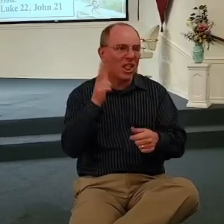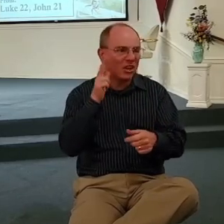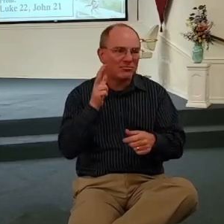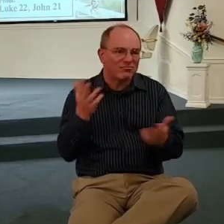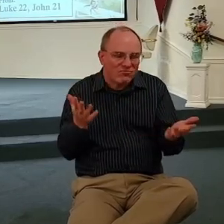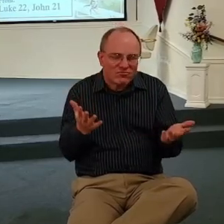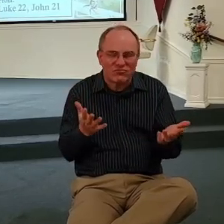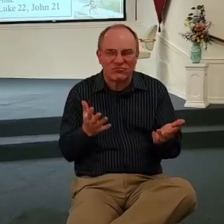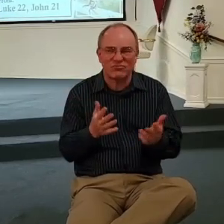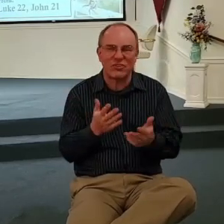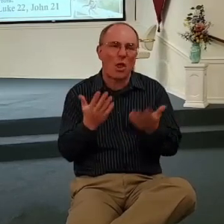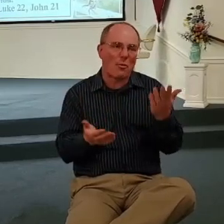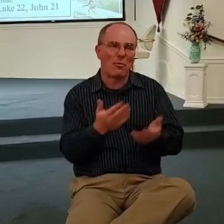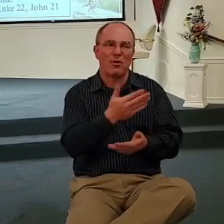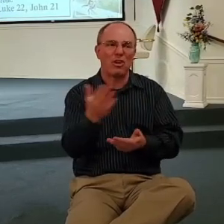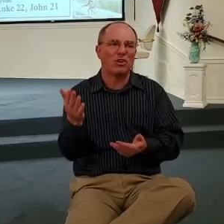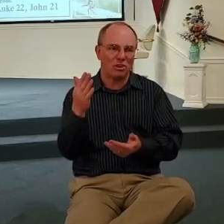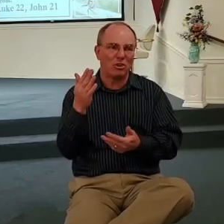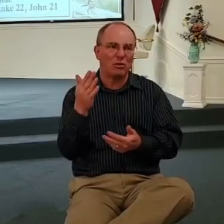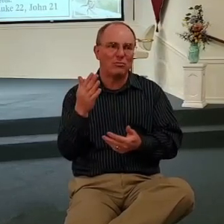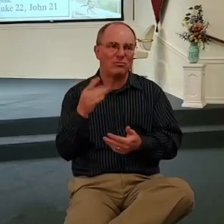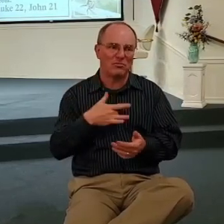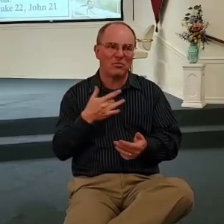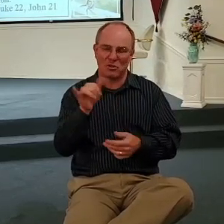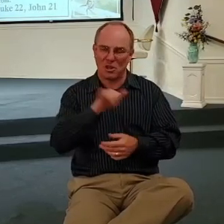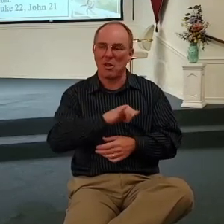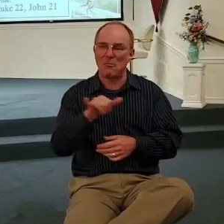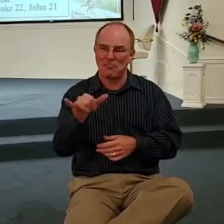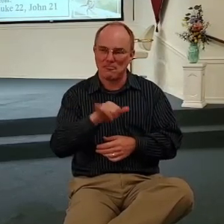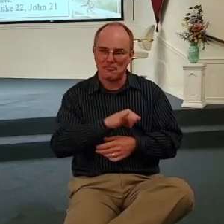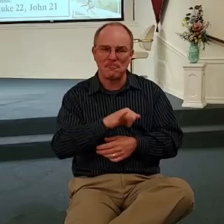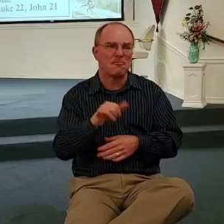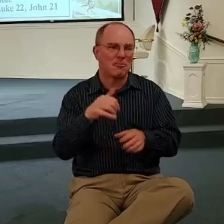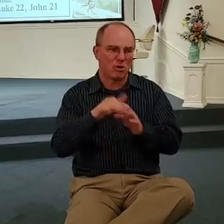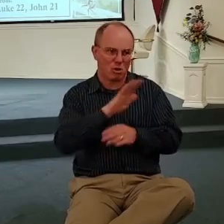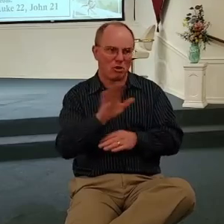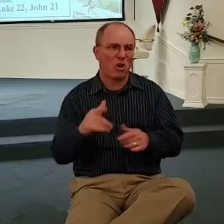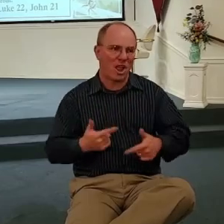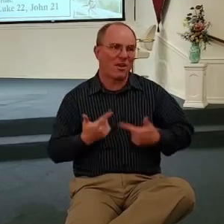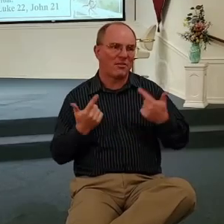Perhaps you can identify with those moments in your life.